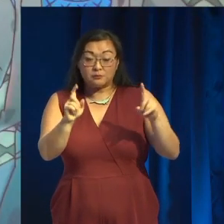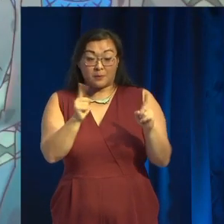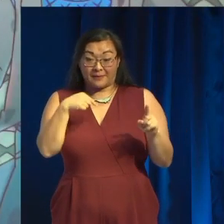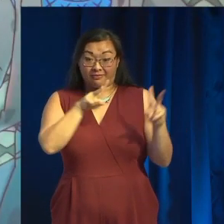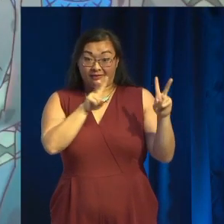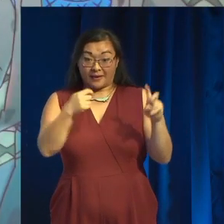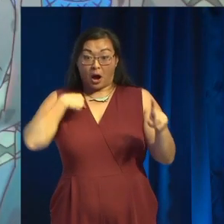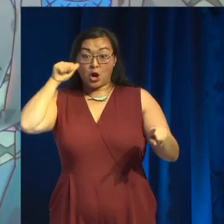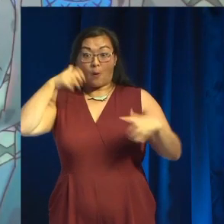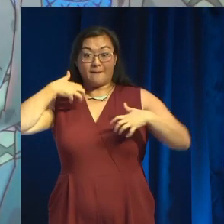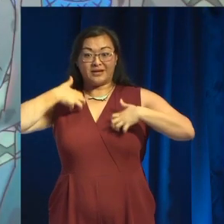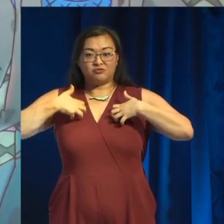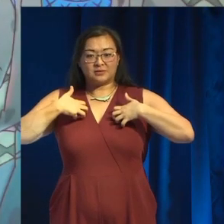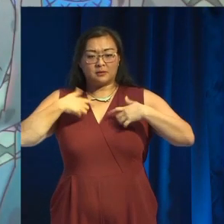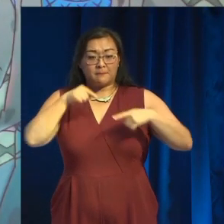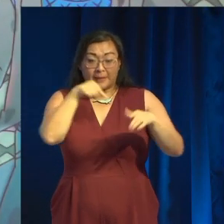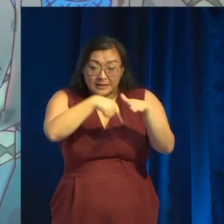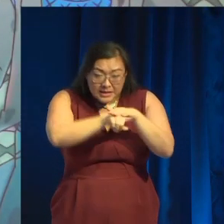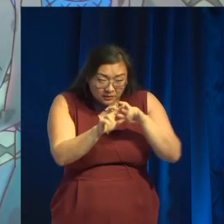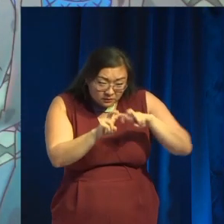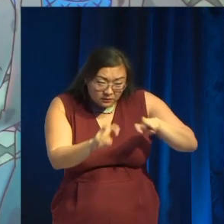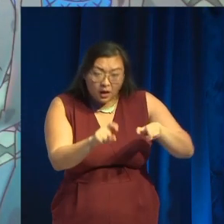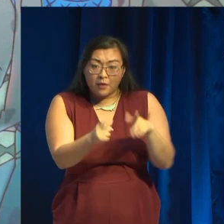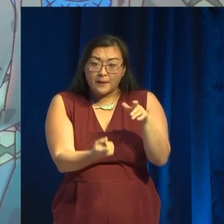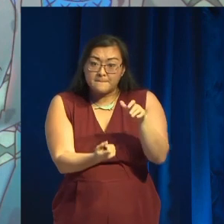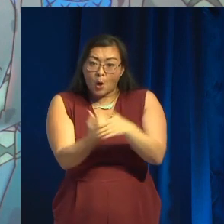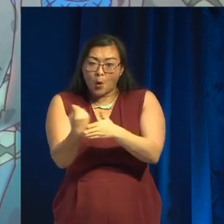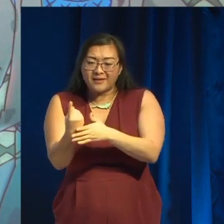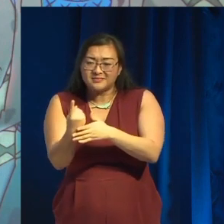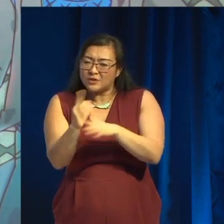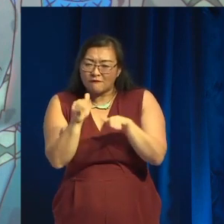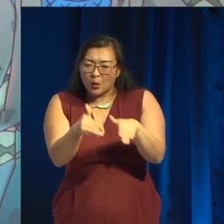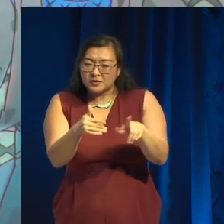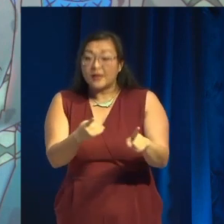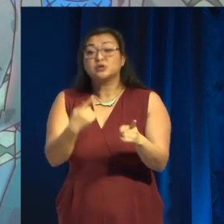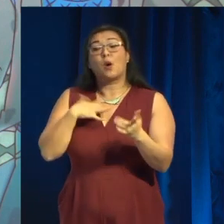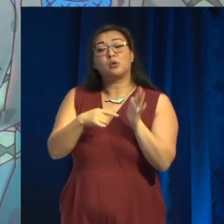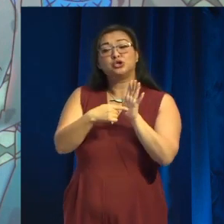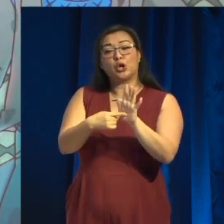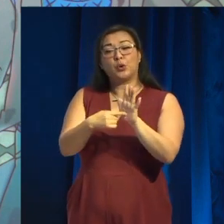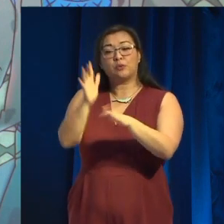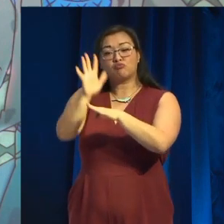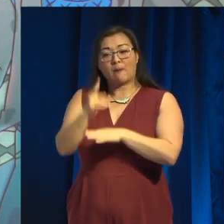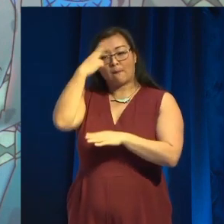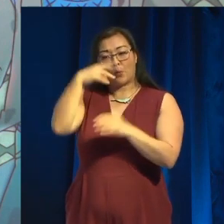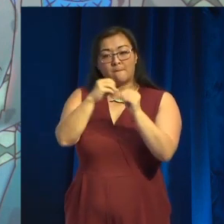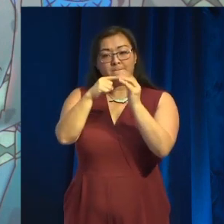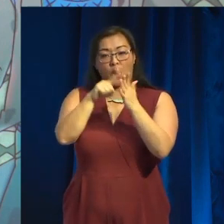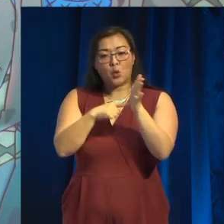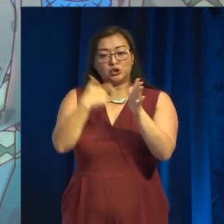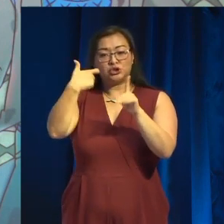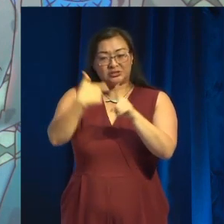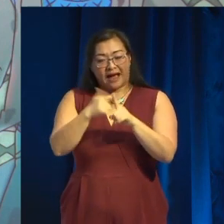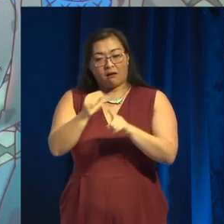want to bring up this show called BoJack Horseman, which I'm sure a lot of you are familiar with. And for those who are not, the narrative is that there is a washed-up